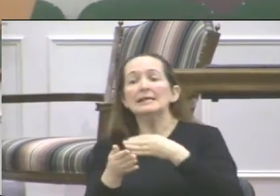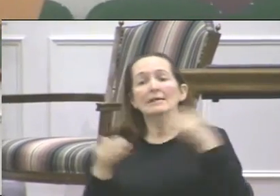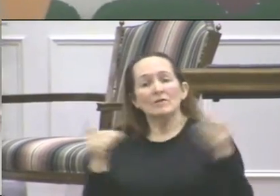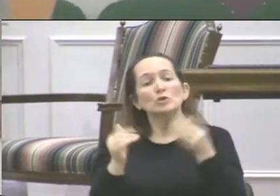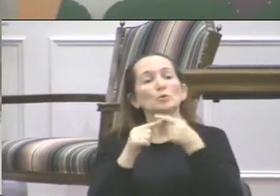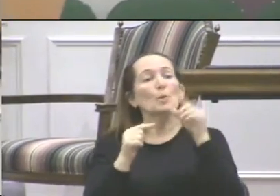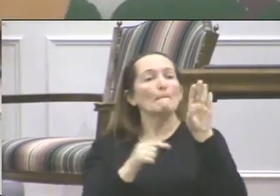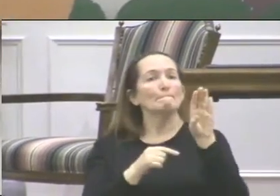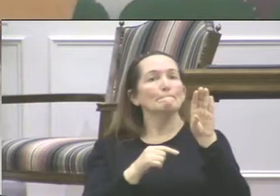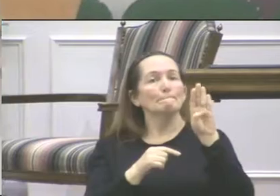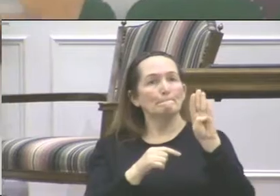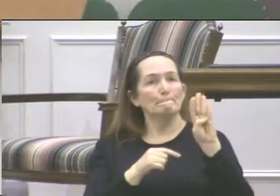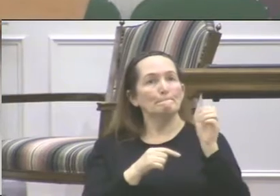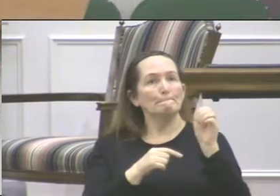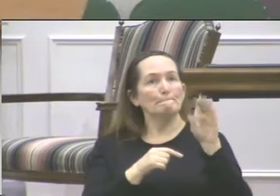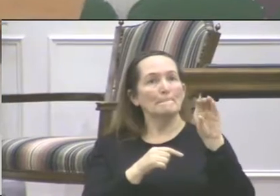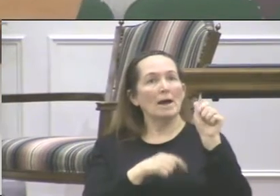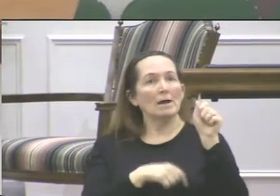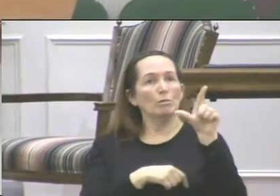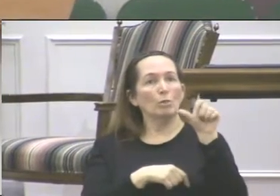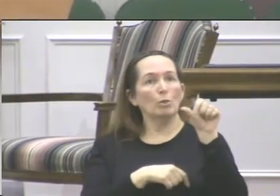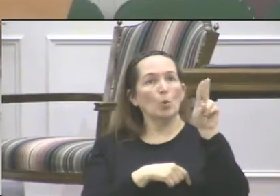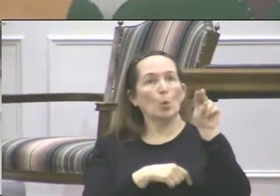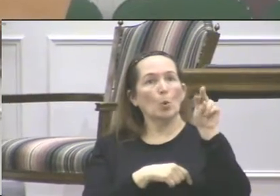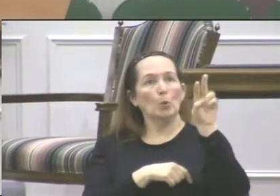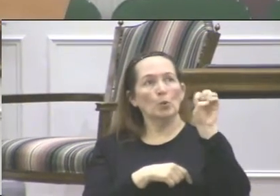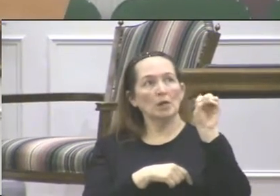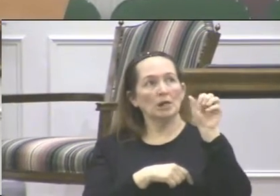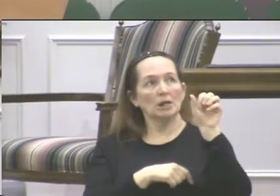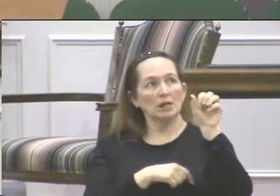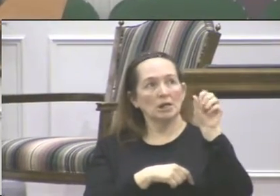to the baccalaureate. And it never fails